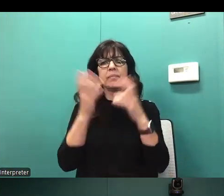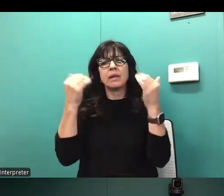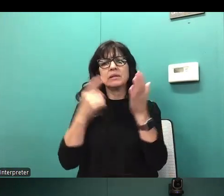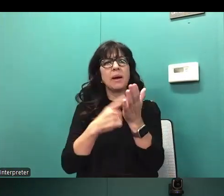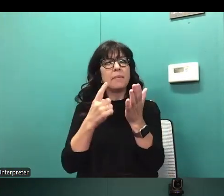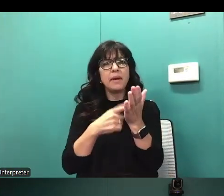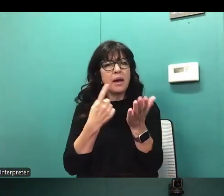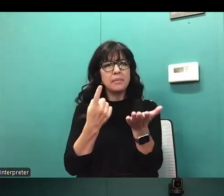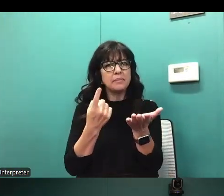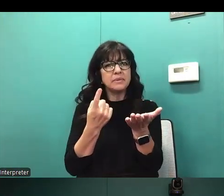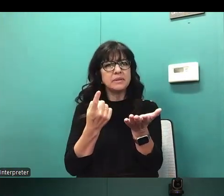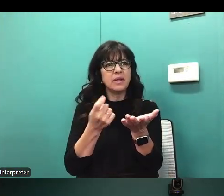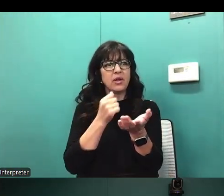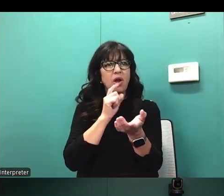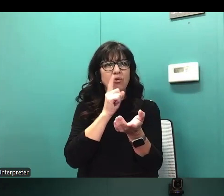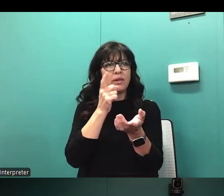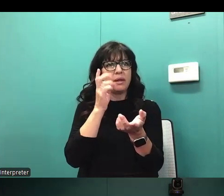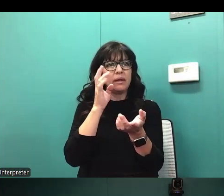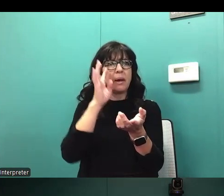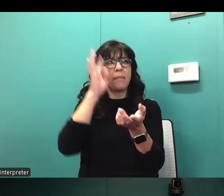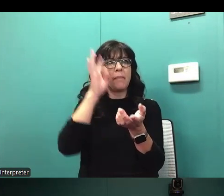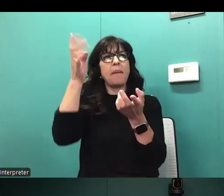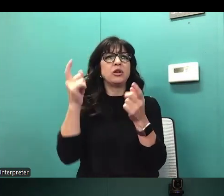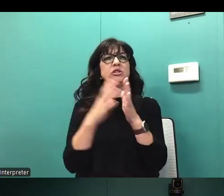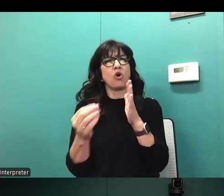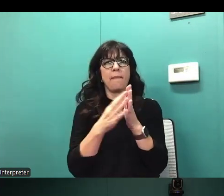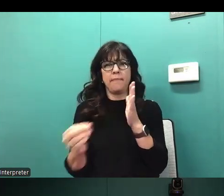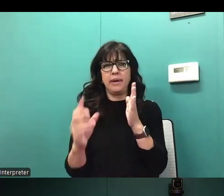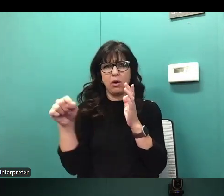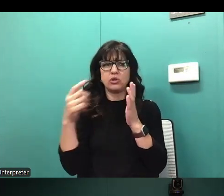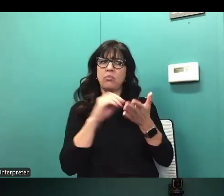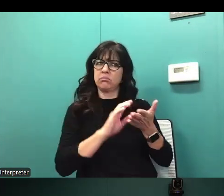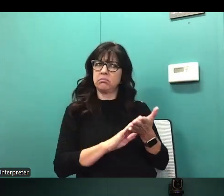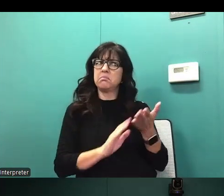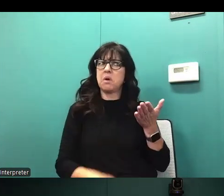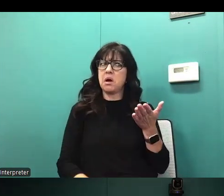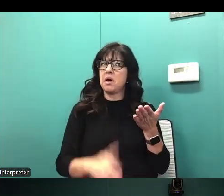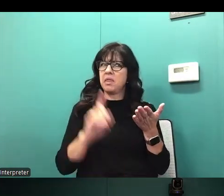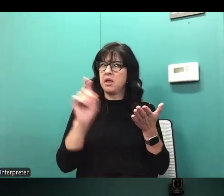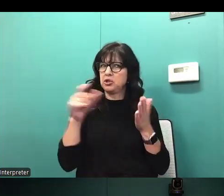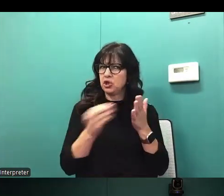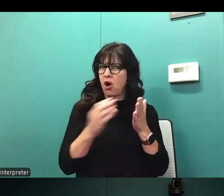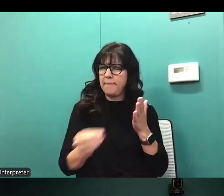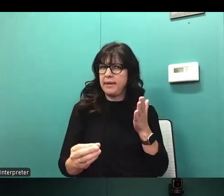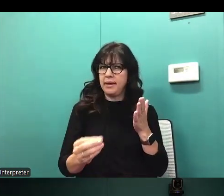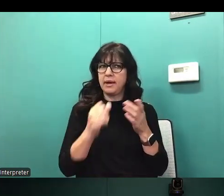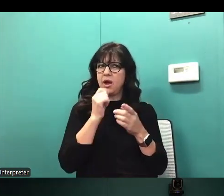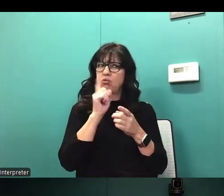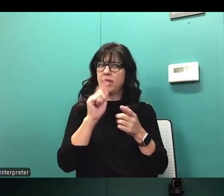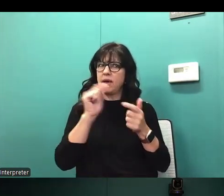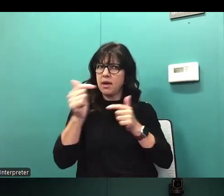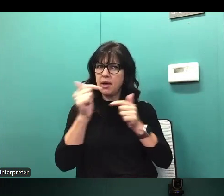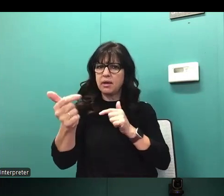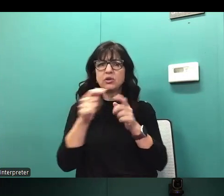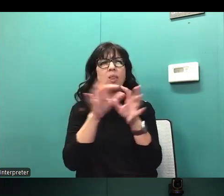they're not to a point where, you know, they're really coming up with stuff they're imitating, and that's something that you can mark down too, like, okay, we're only doing imitation stuff. So